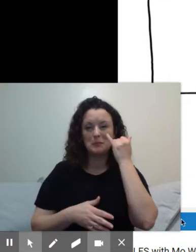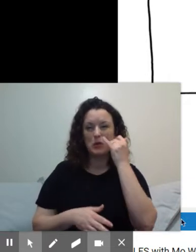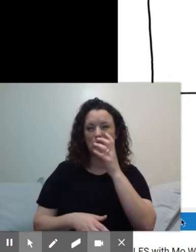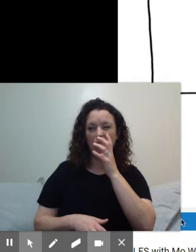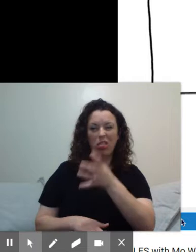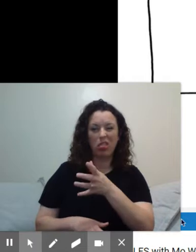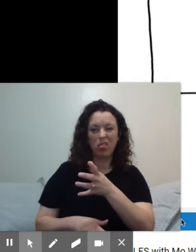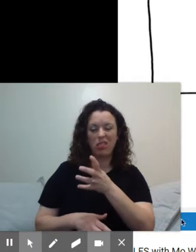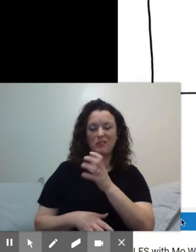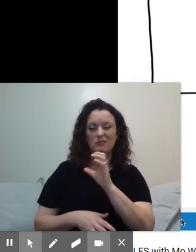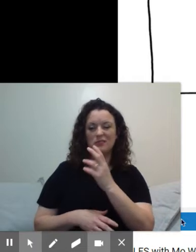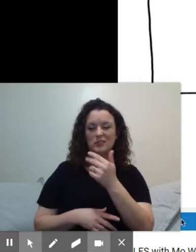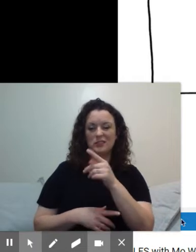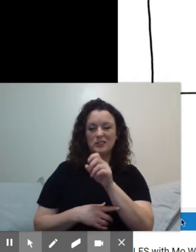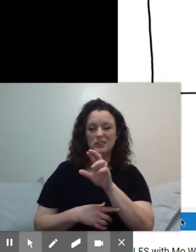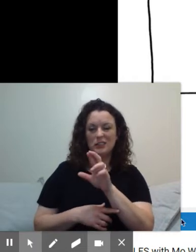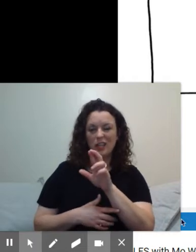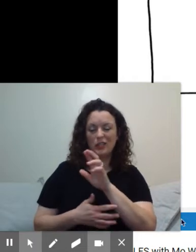cheese. Maybe